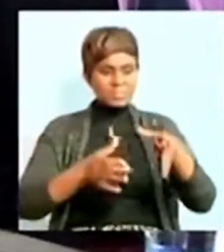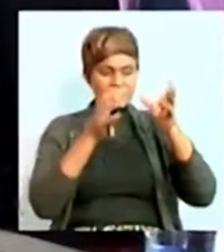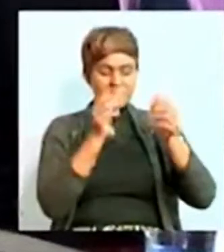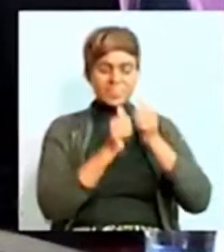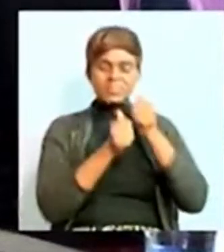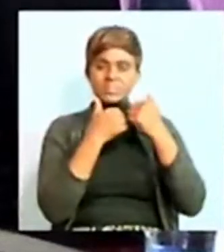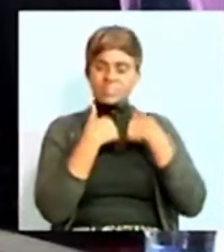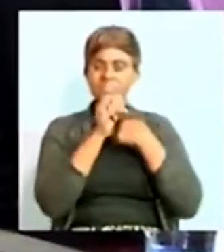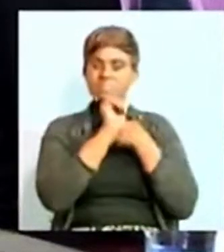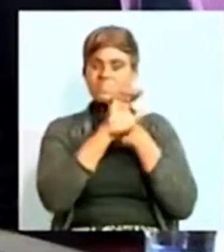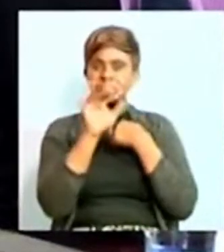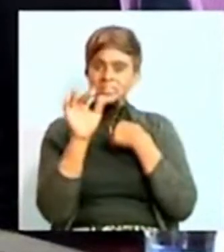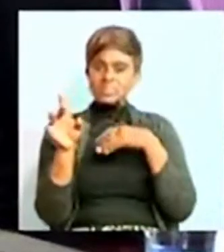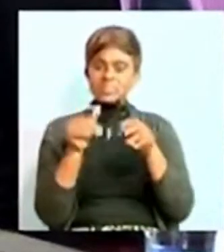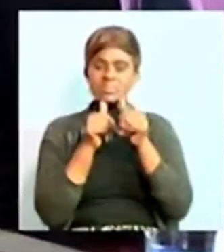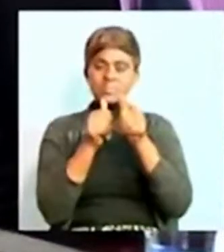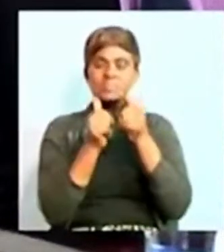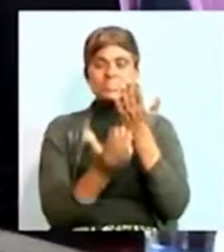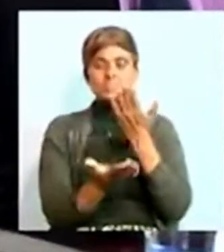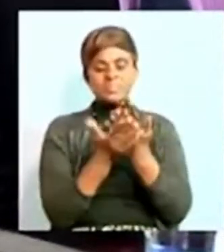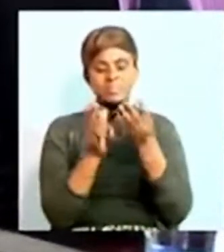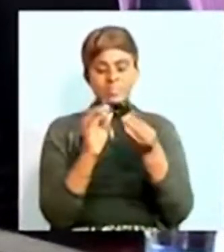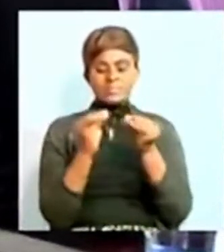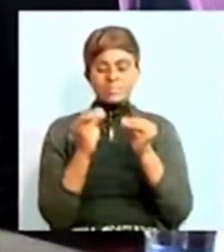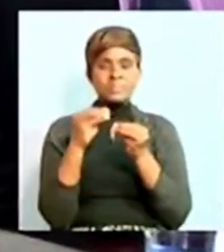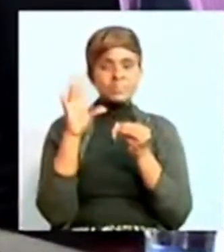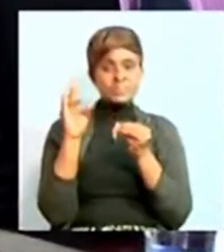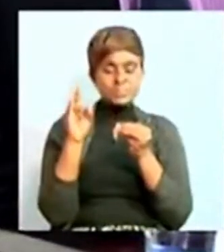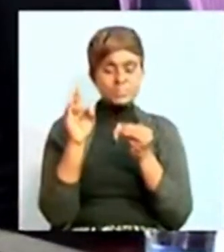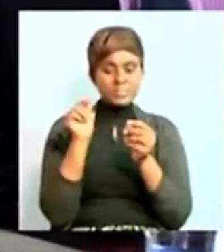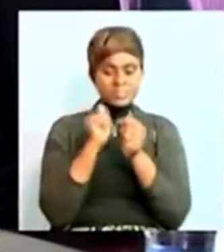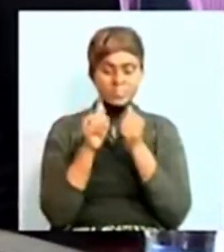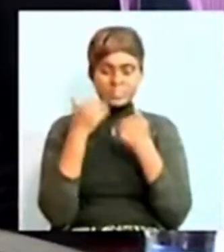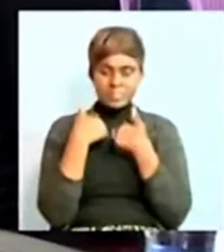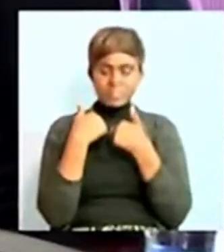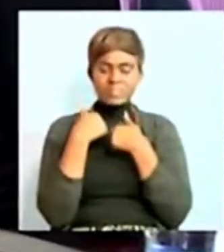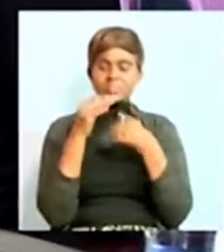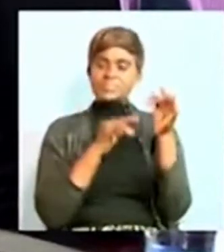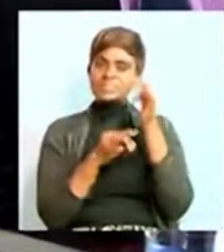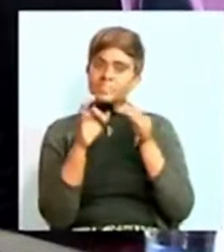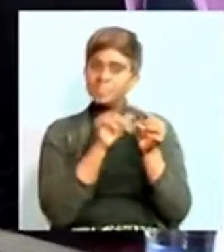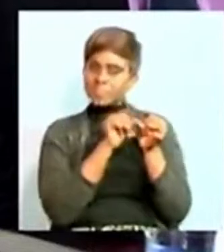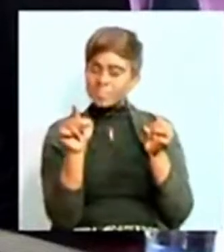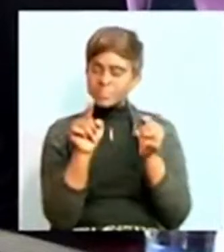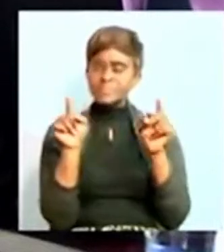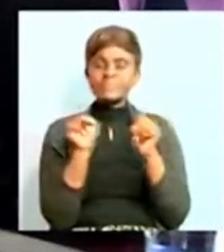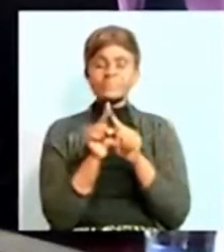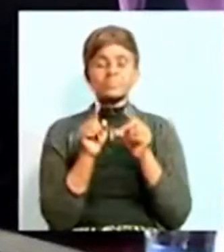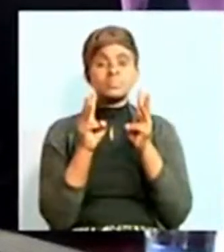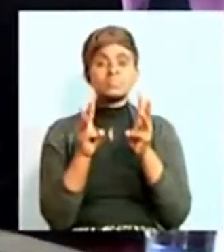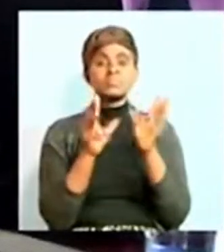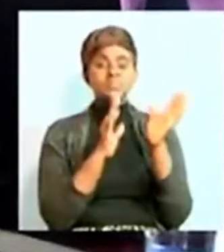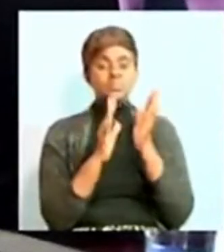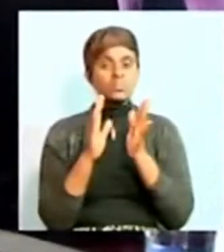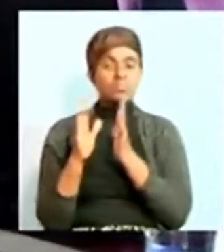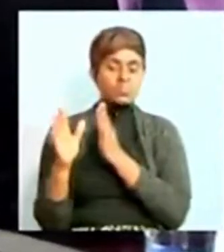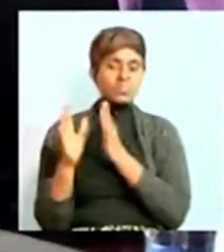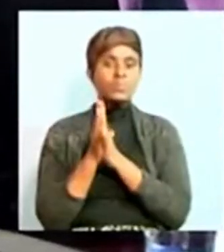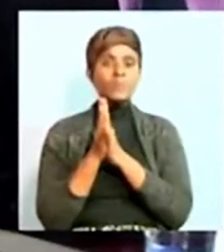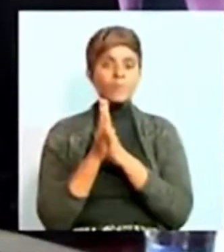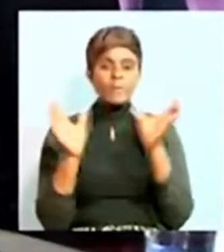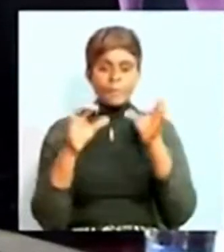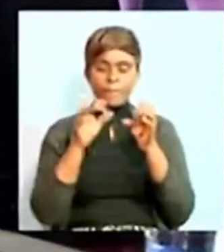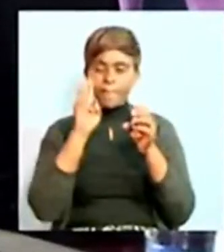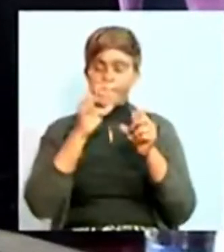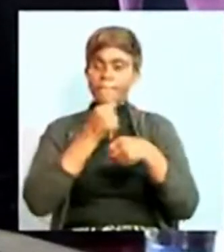been distributed accordingly. Appendix 7 will actually attest to that claim. Remedial measures.